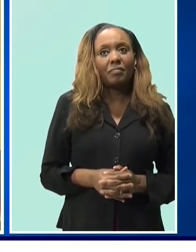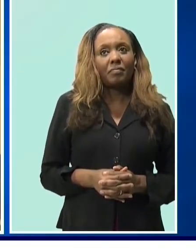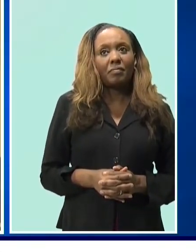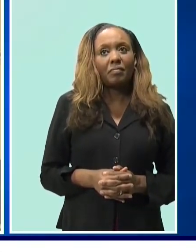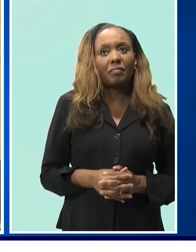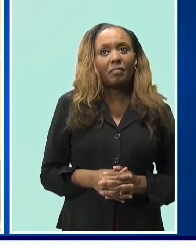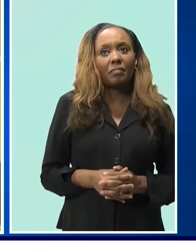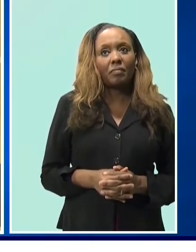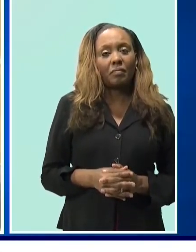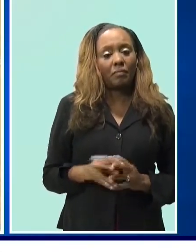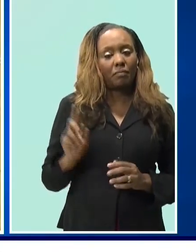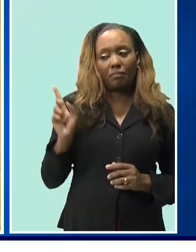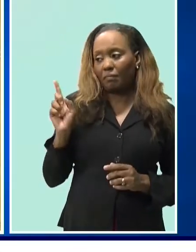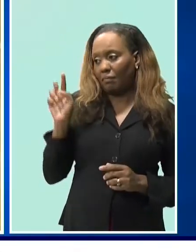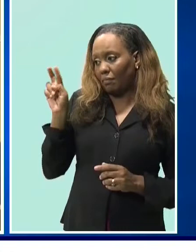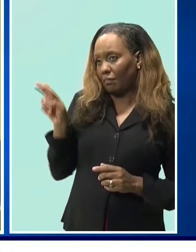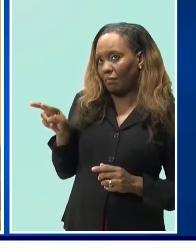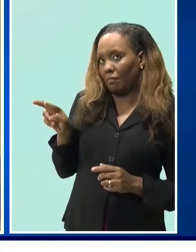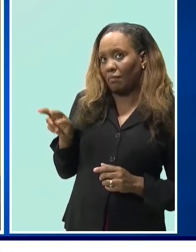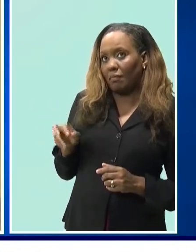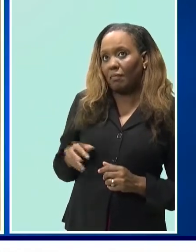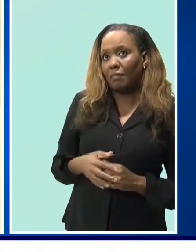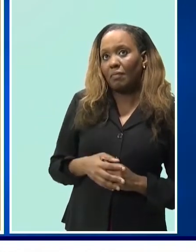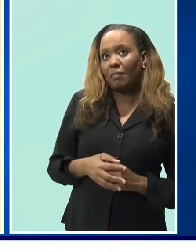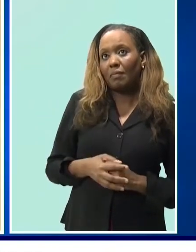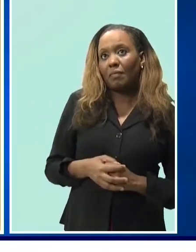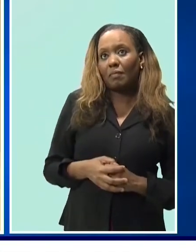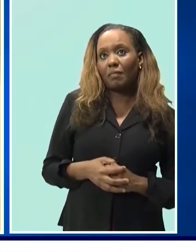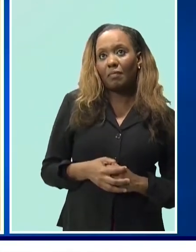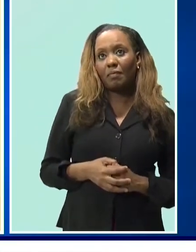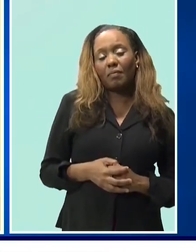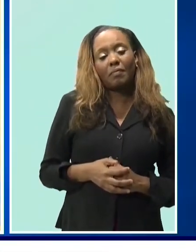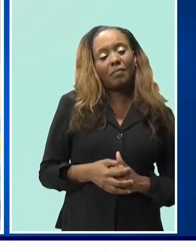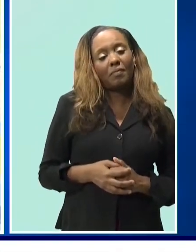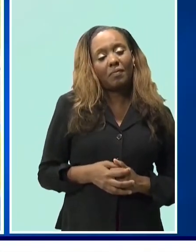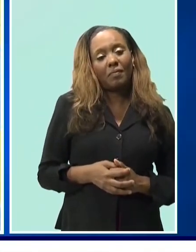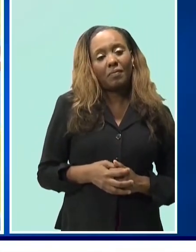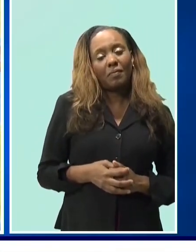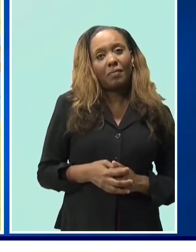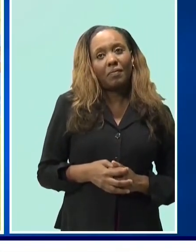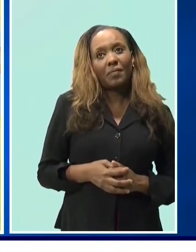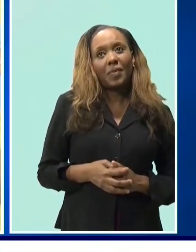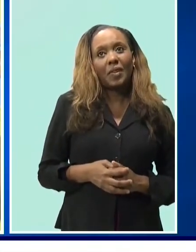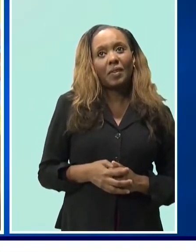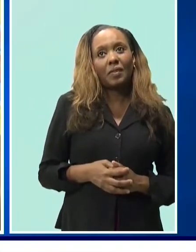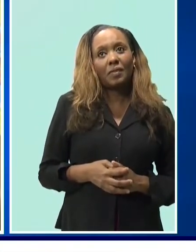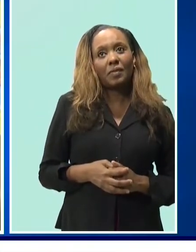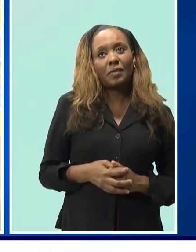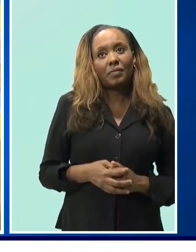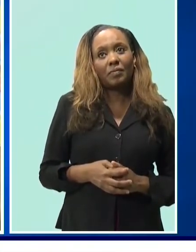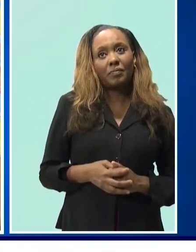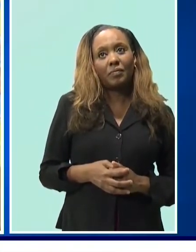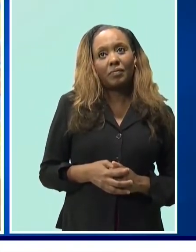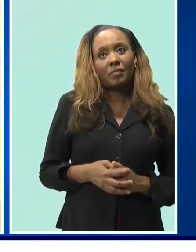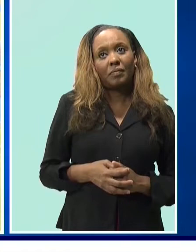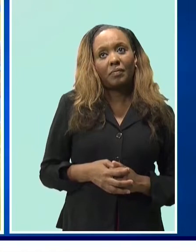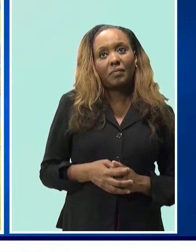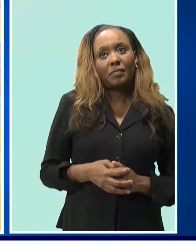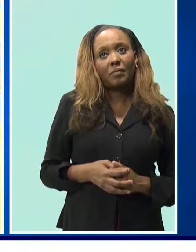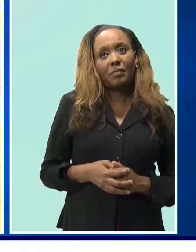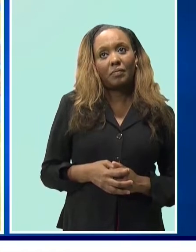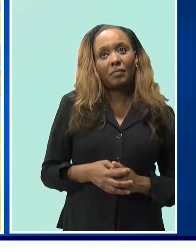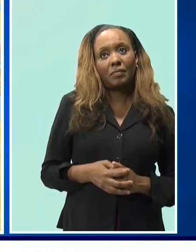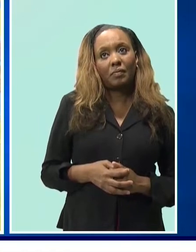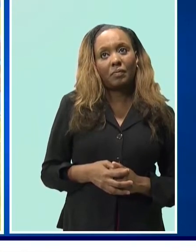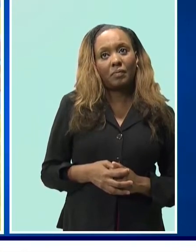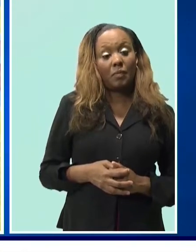Hold the mask by the ear loops. Bring the mask to the nose level and place a loop around both ears. Ensure